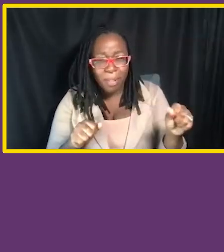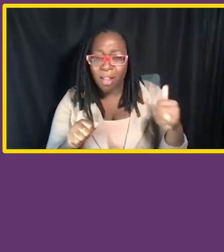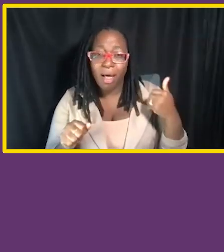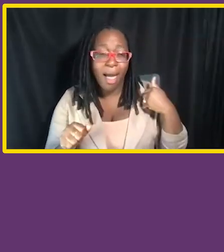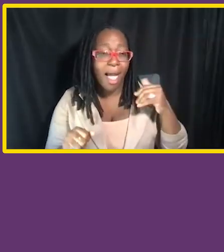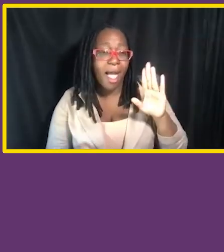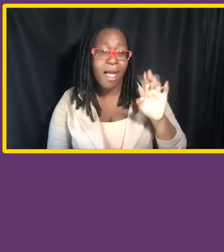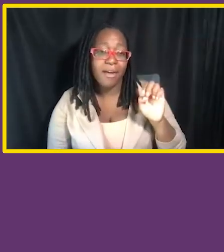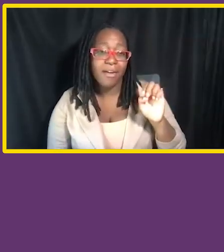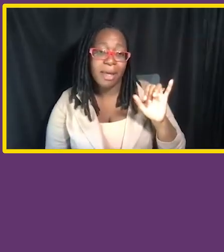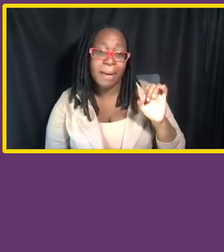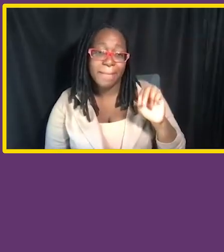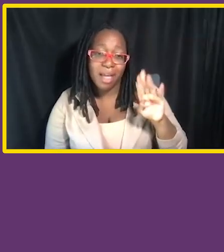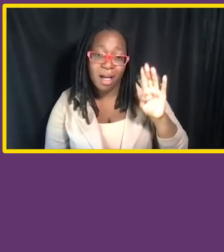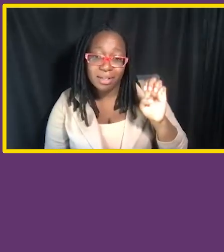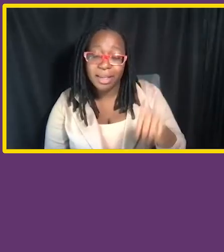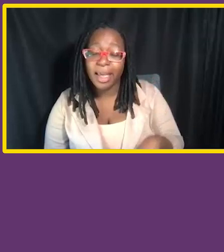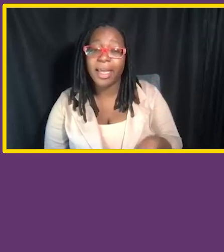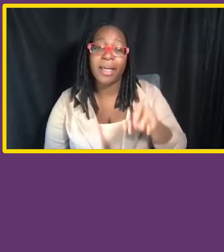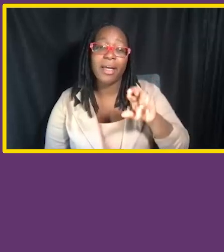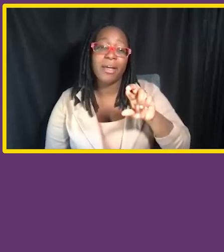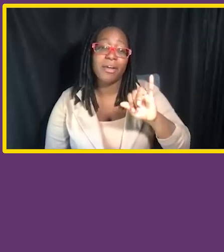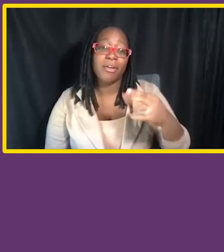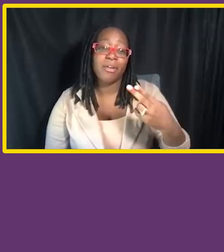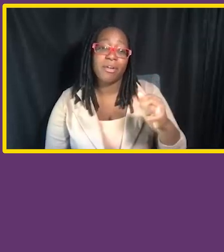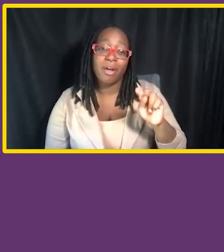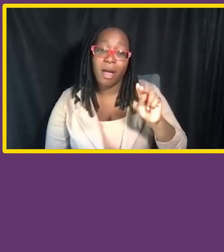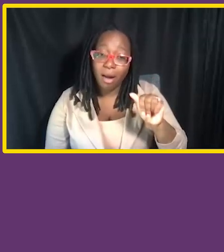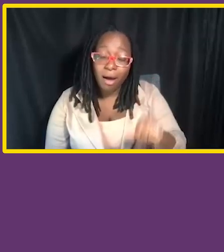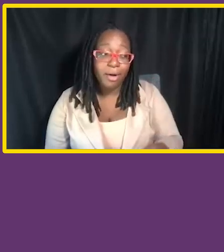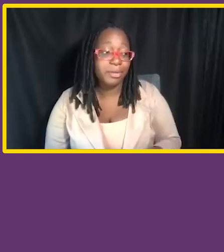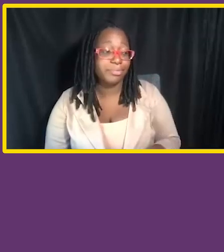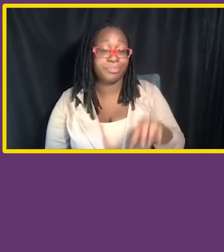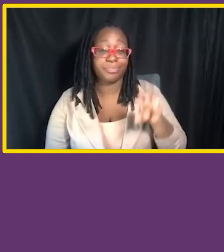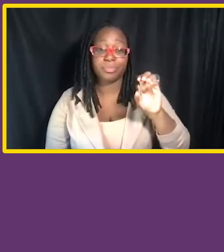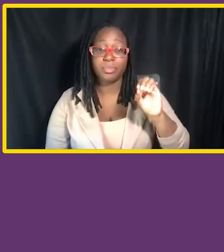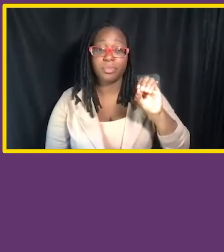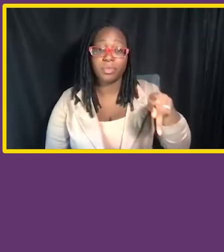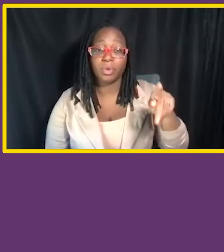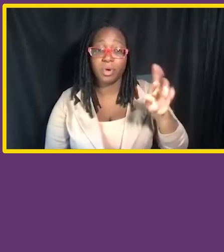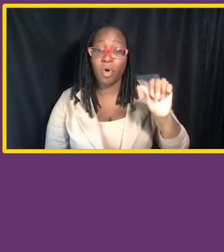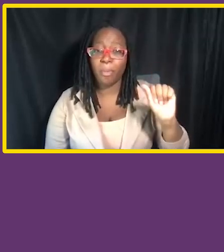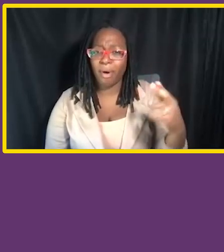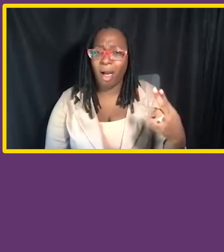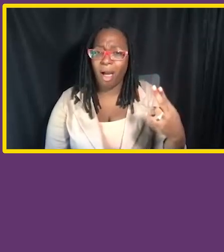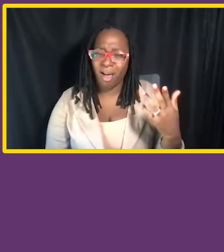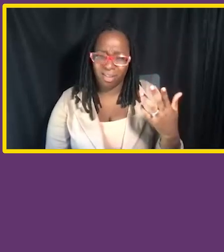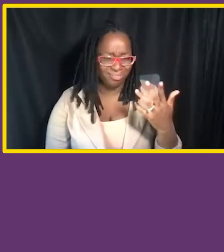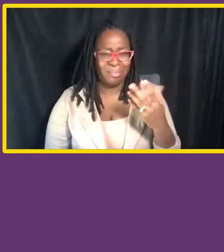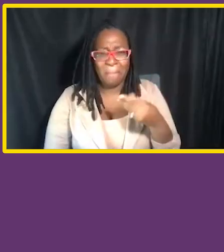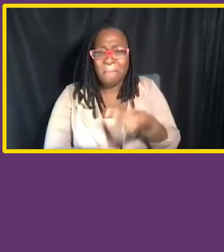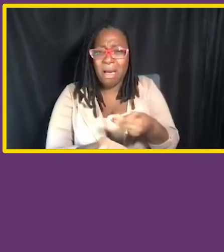have Rihanna, we have Oprah. These are billionaires. We can't still have a problem with